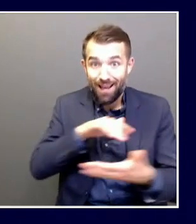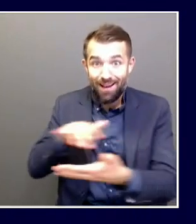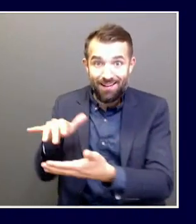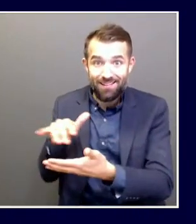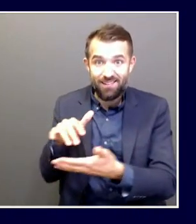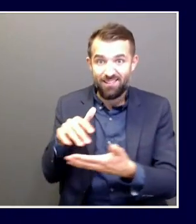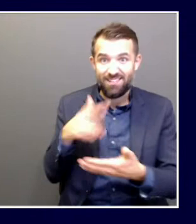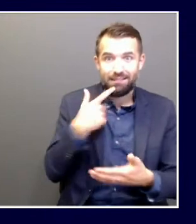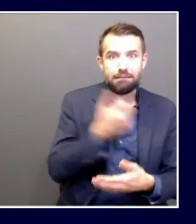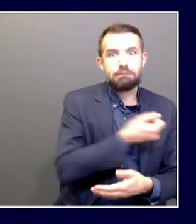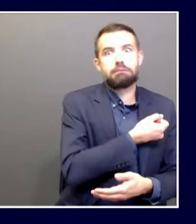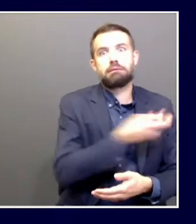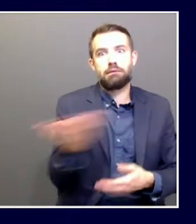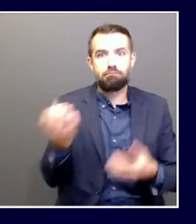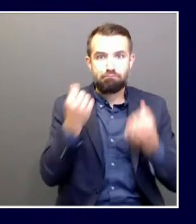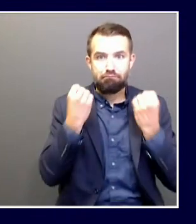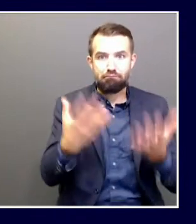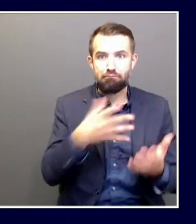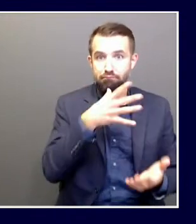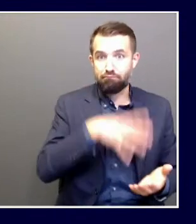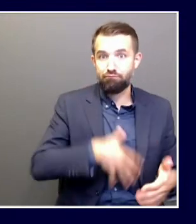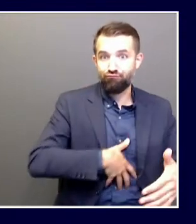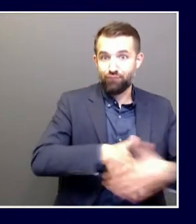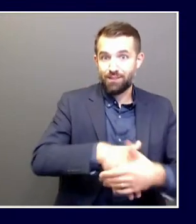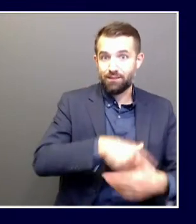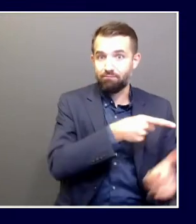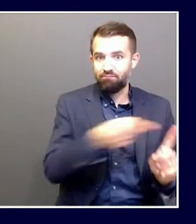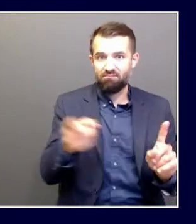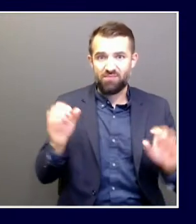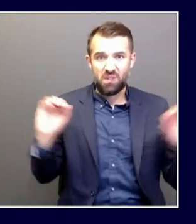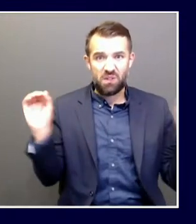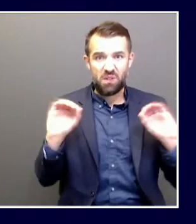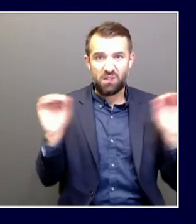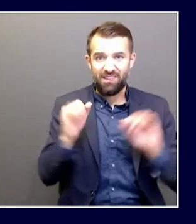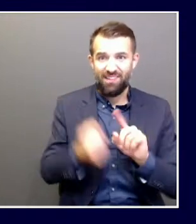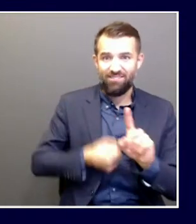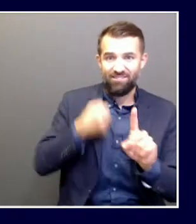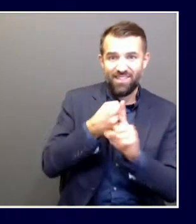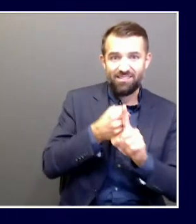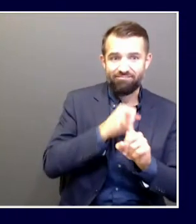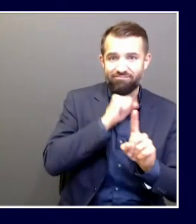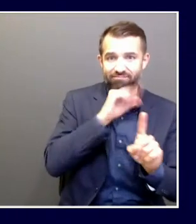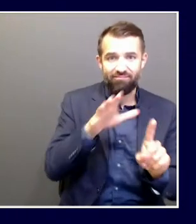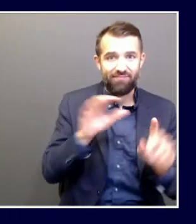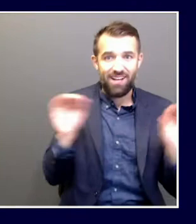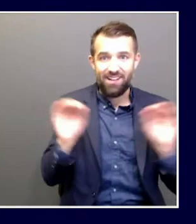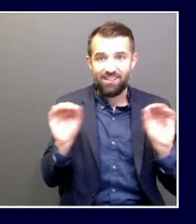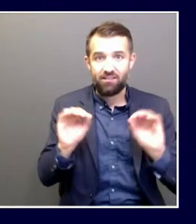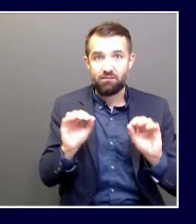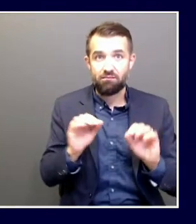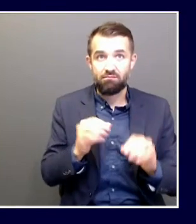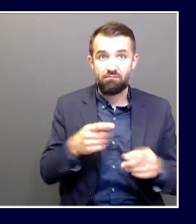not experiencing any side effects. Nothing suggests that the vaccine is harmful either to them or to the